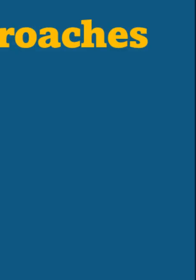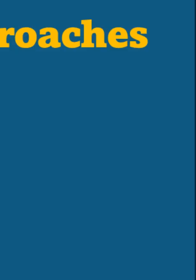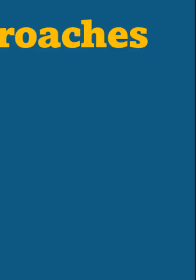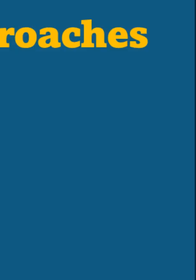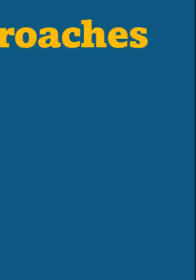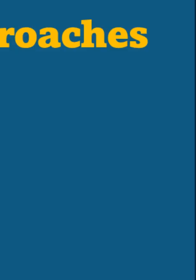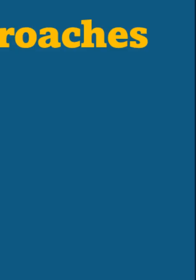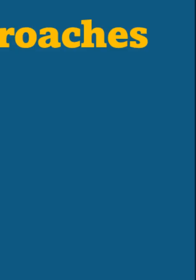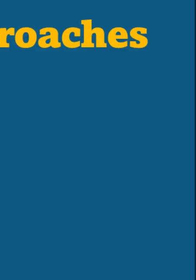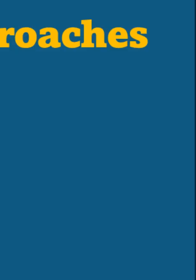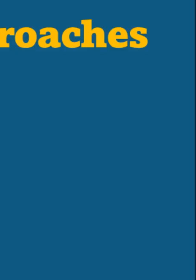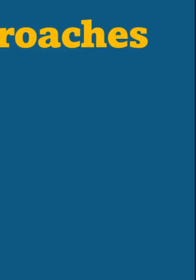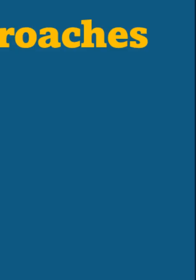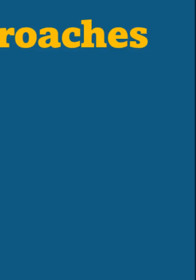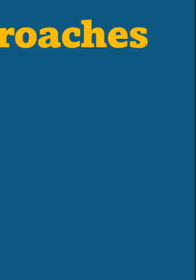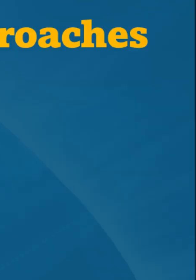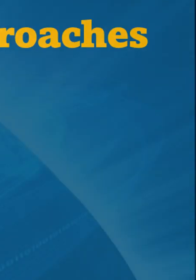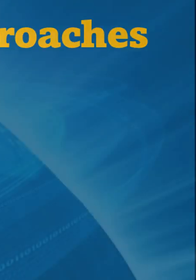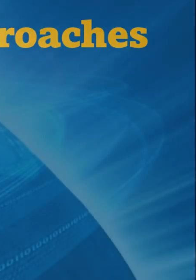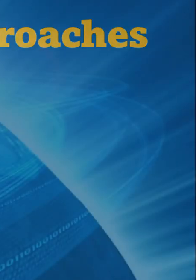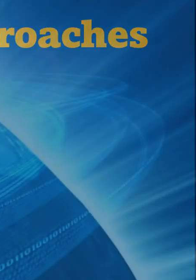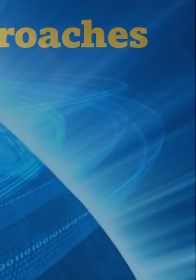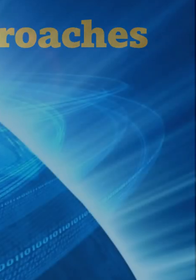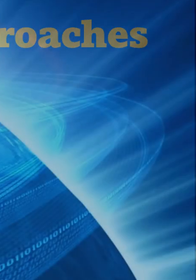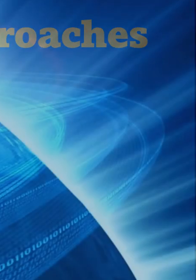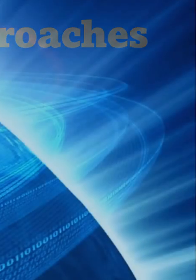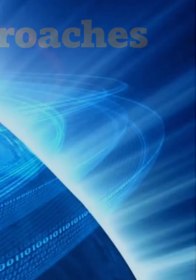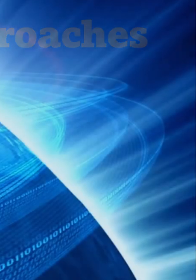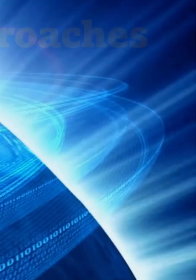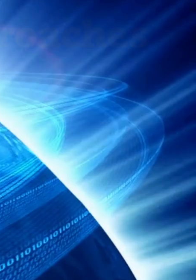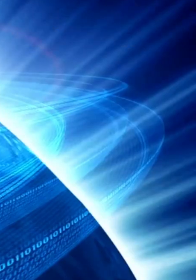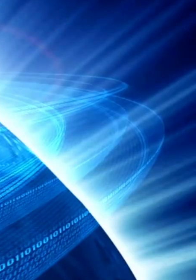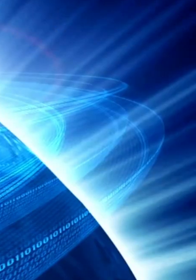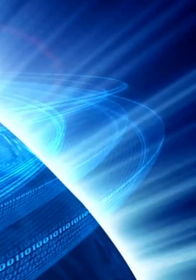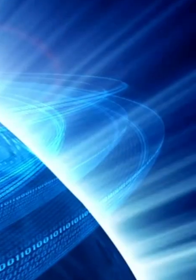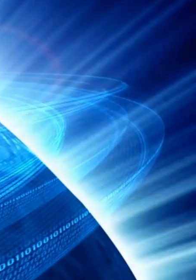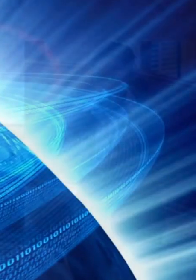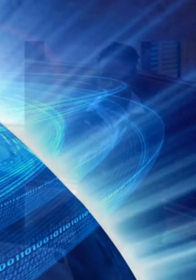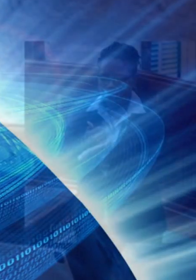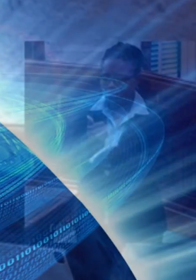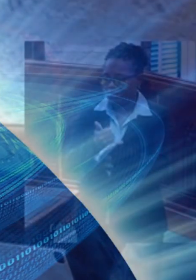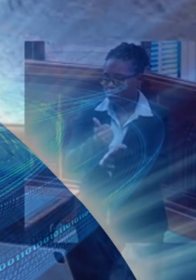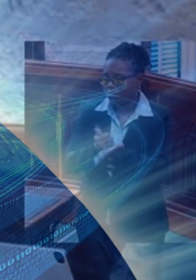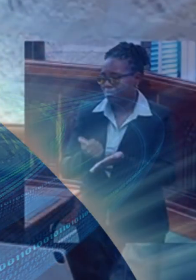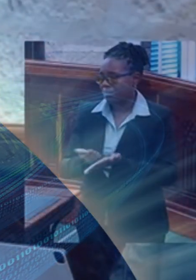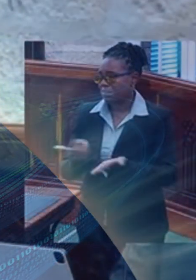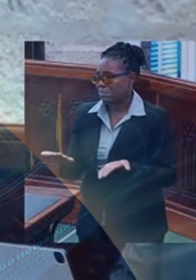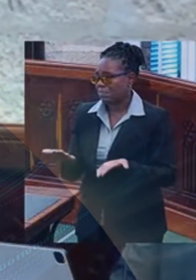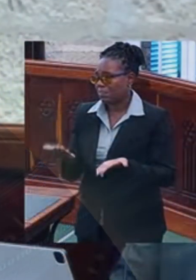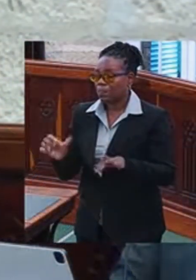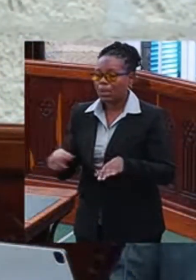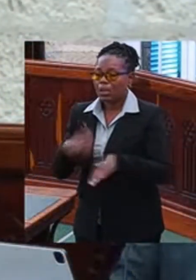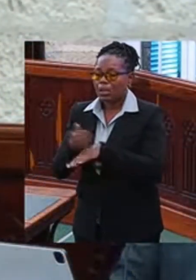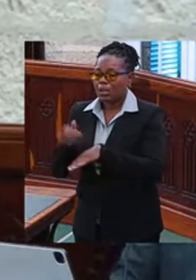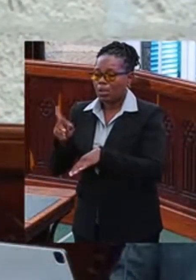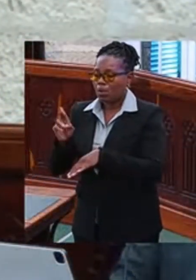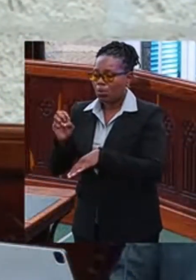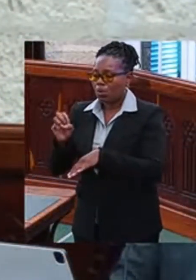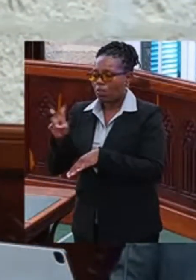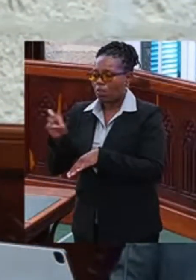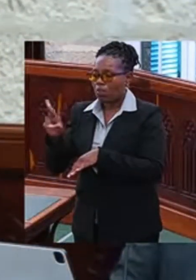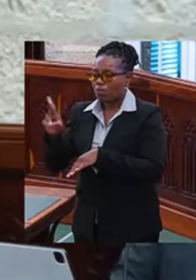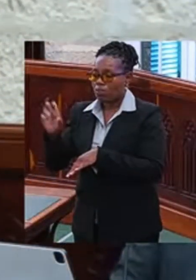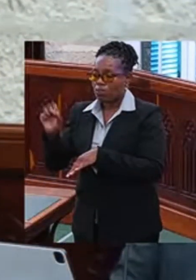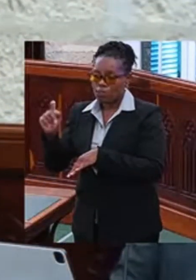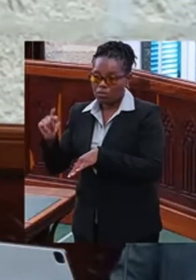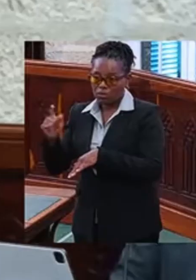accordingly. In fact, these are the same questions that the Minister of Finance should have addressed and addressed with clarity